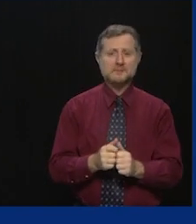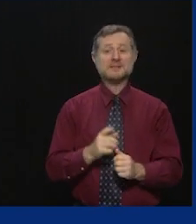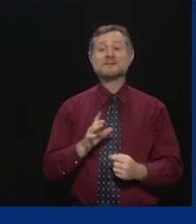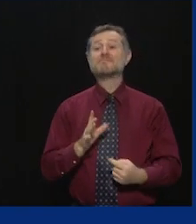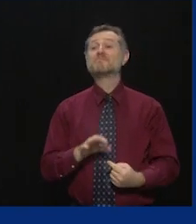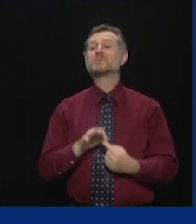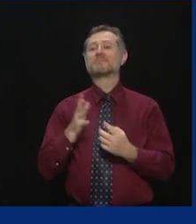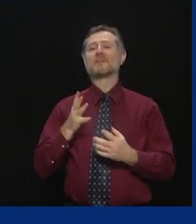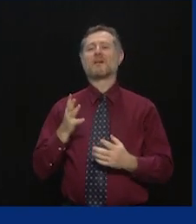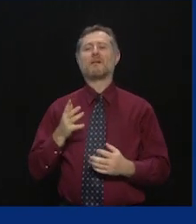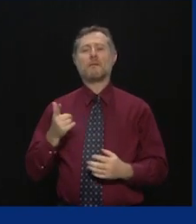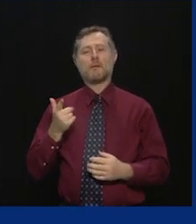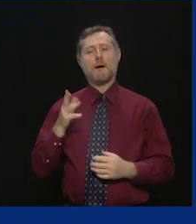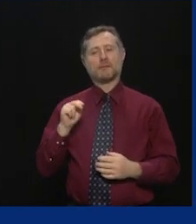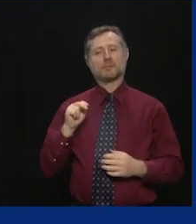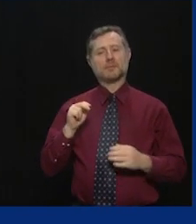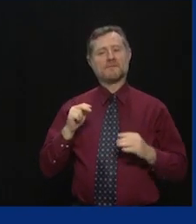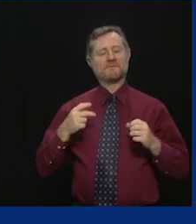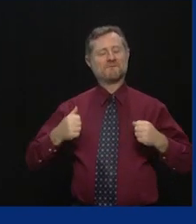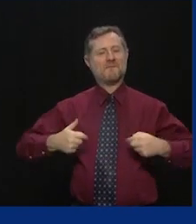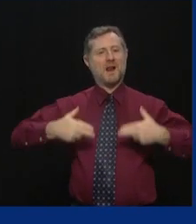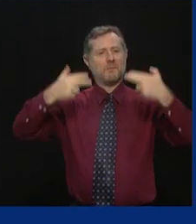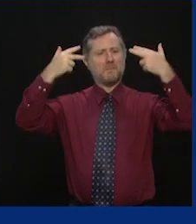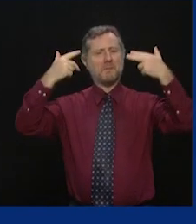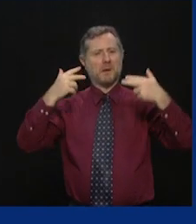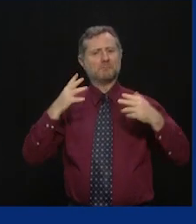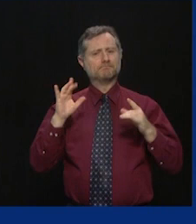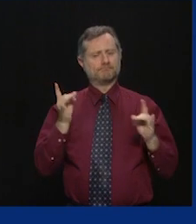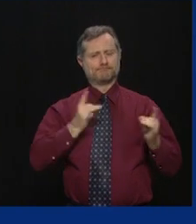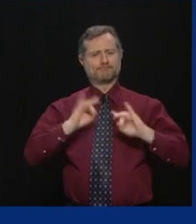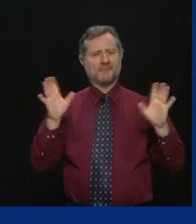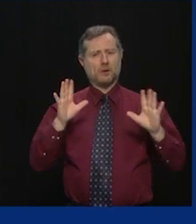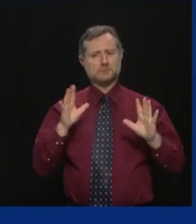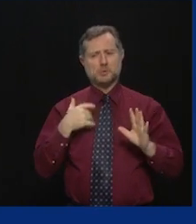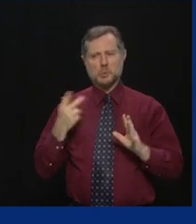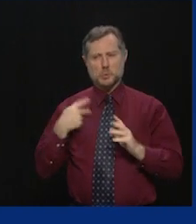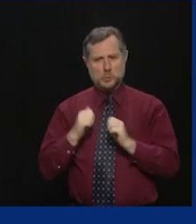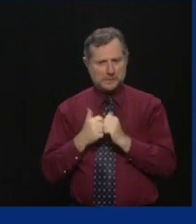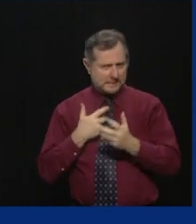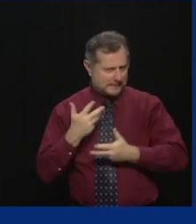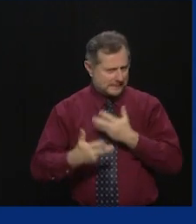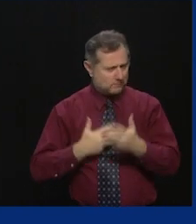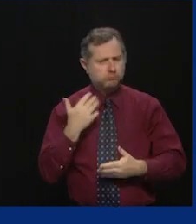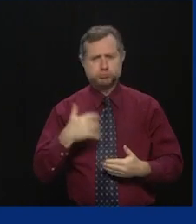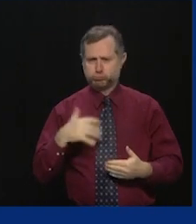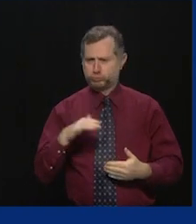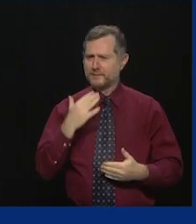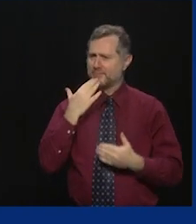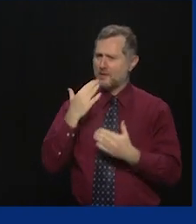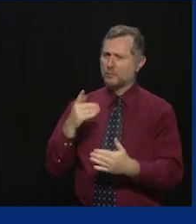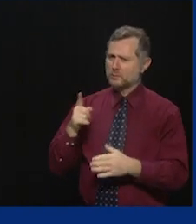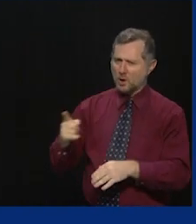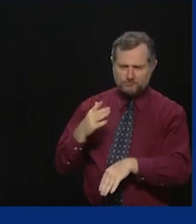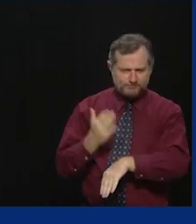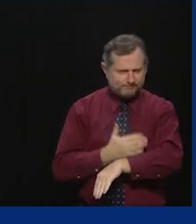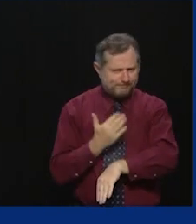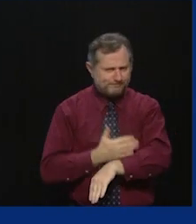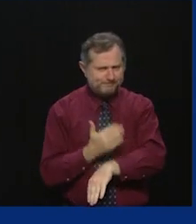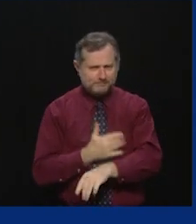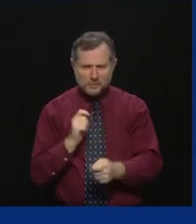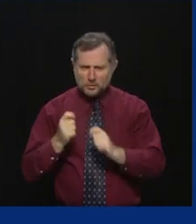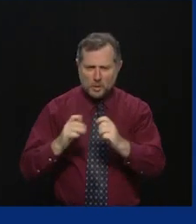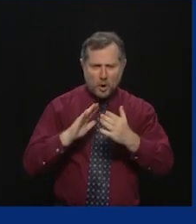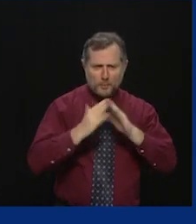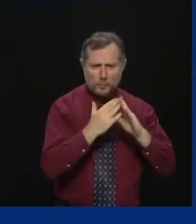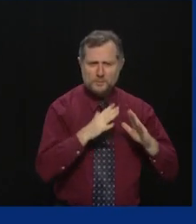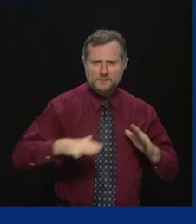And I thank you for your efforts and bringing back communities that have been forgotten for so long, and we did a lot of projects together. So